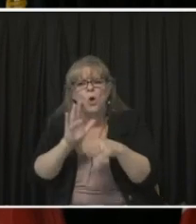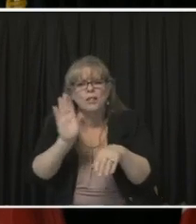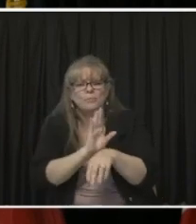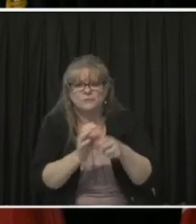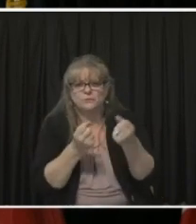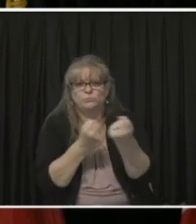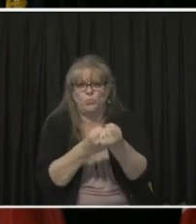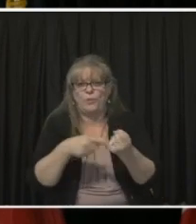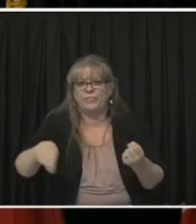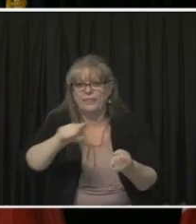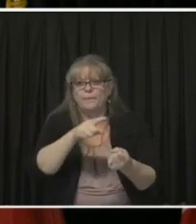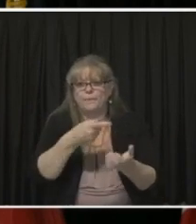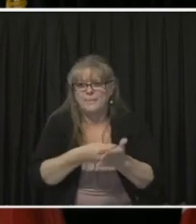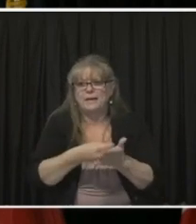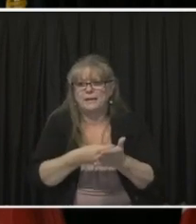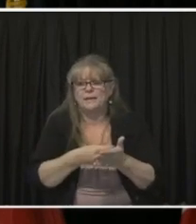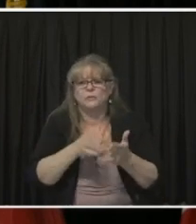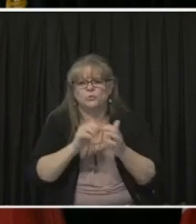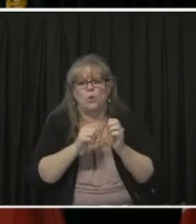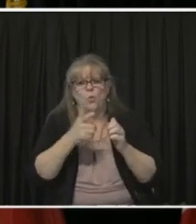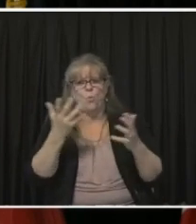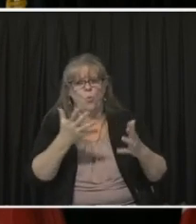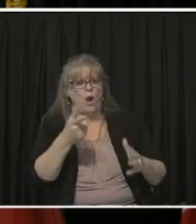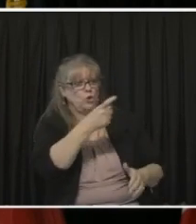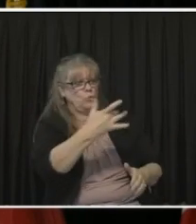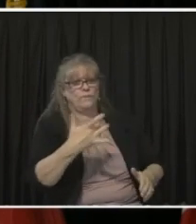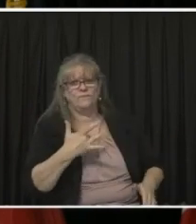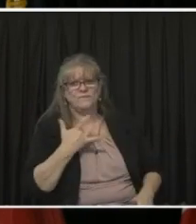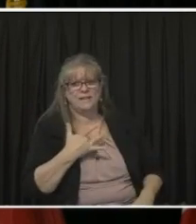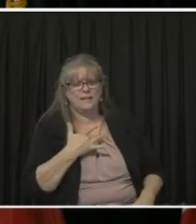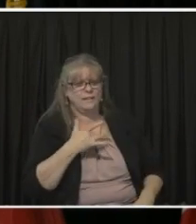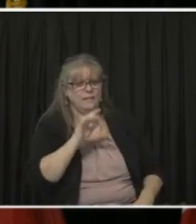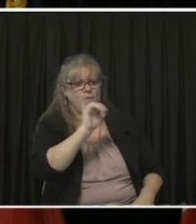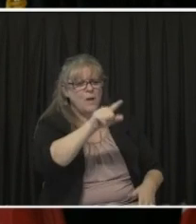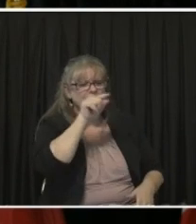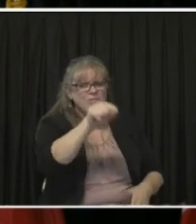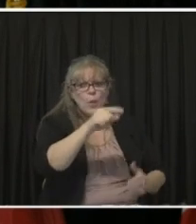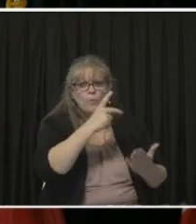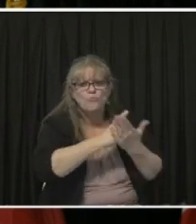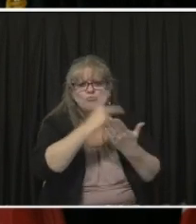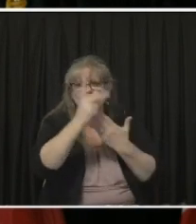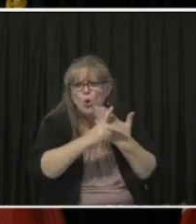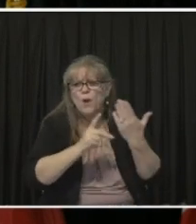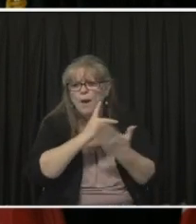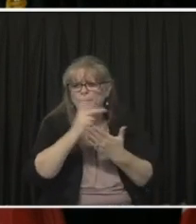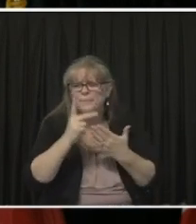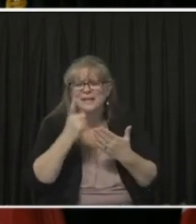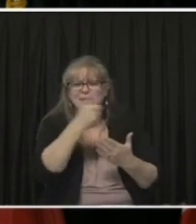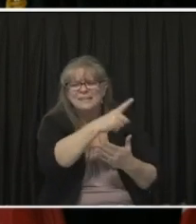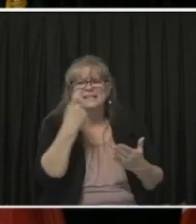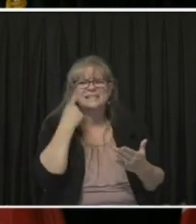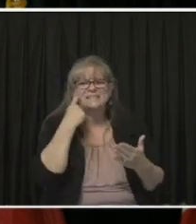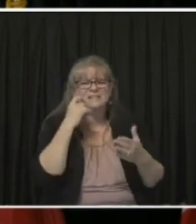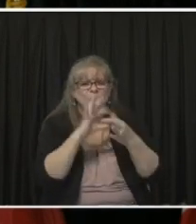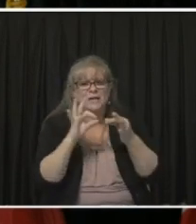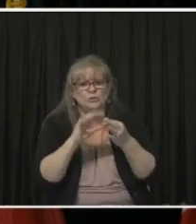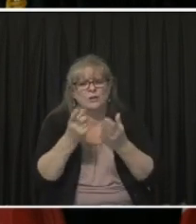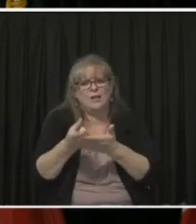Do you think that those kind of programs should go forward? You kind of indicated that last week.